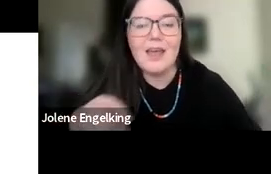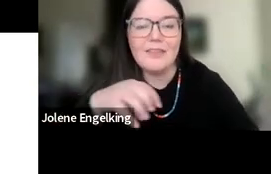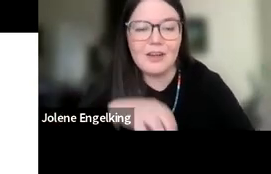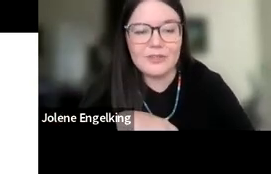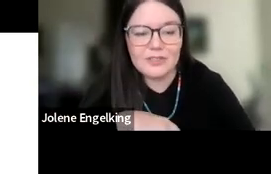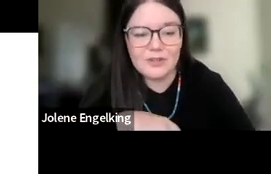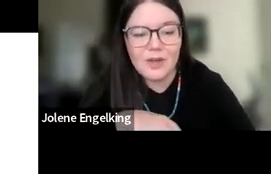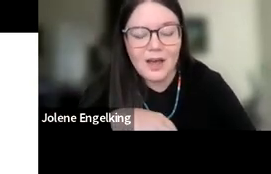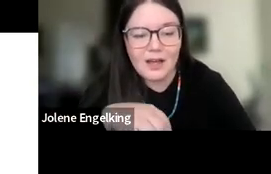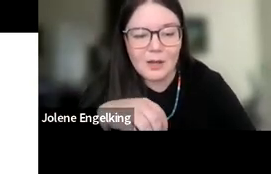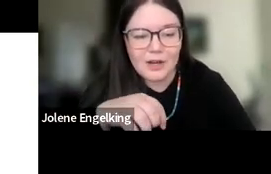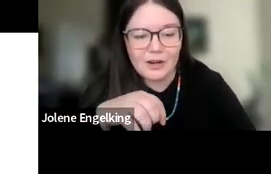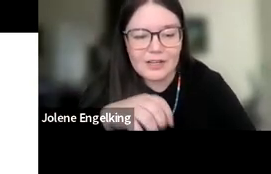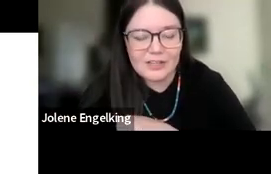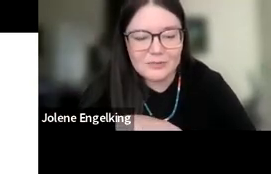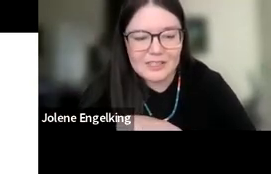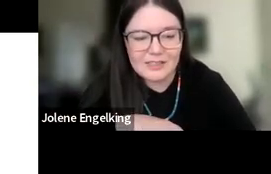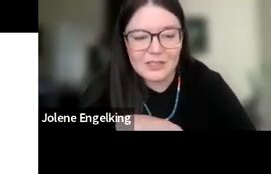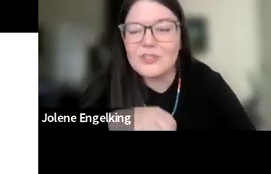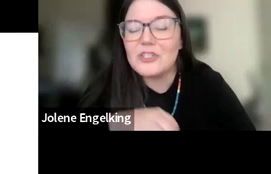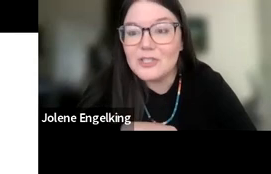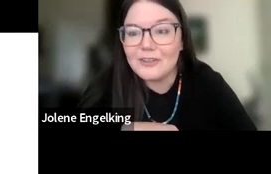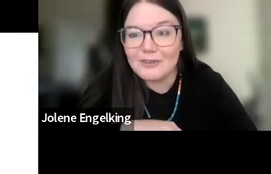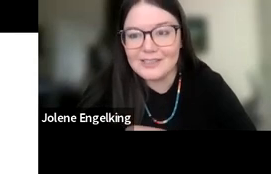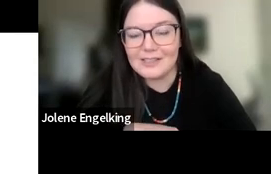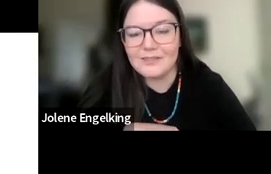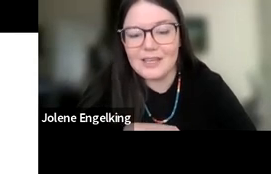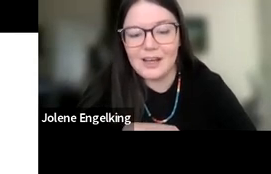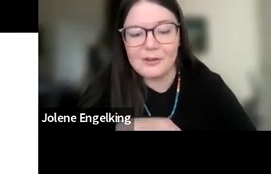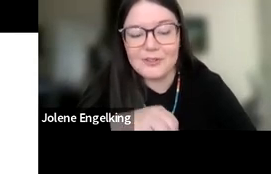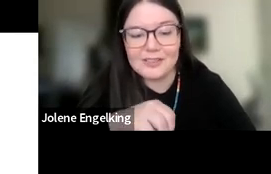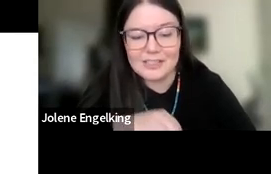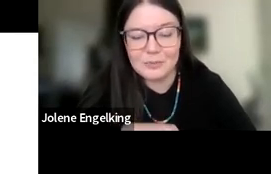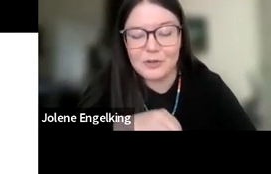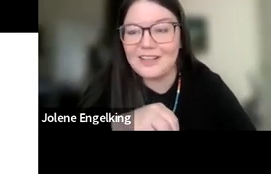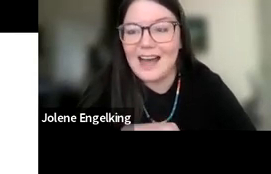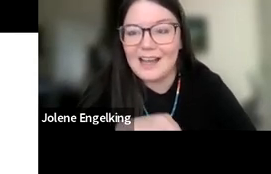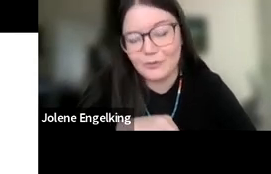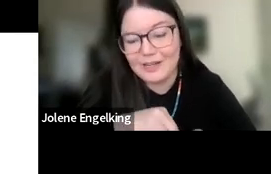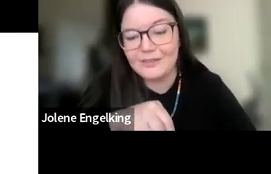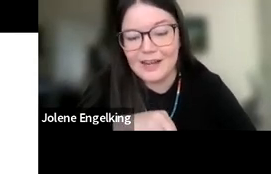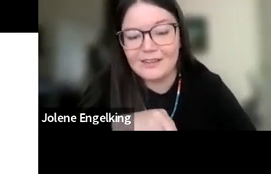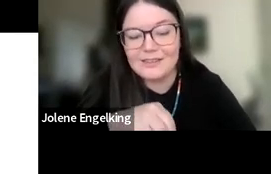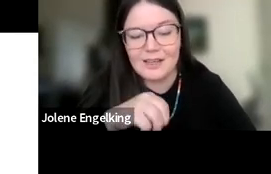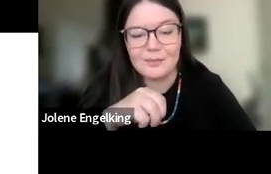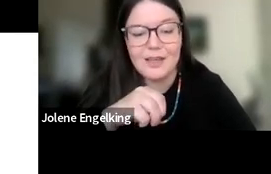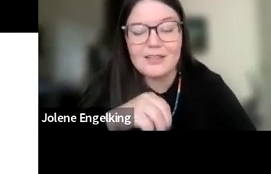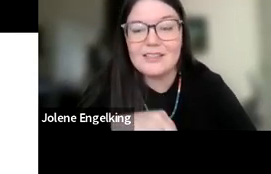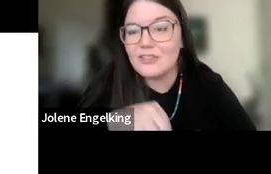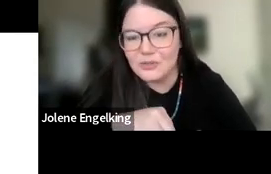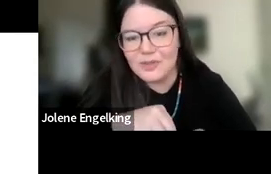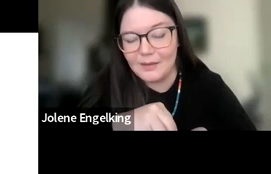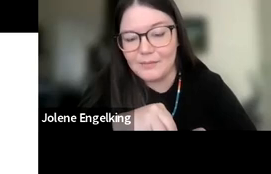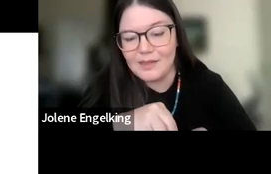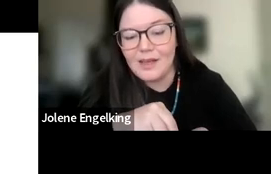men. And then also our Native LGBTQ and Two-Spirit relatives are also at a disproportionately higher rate of violence